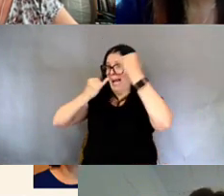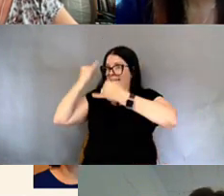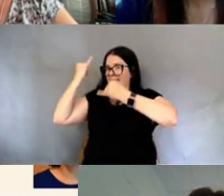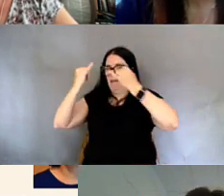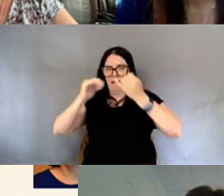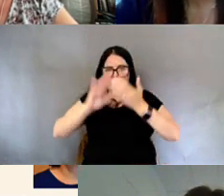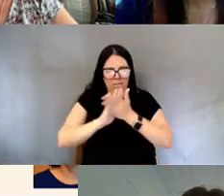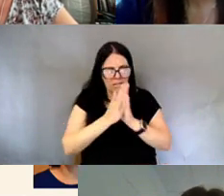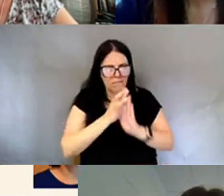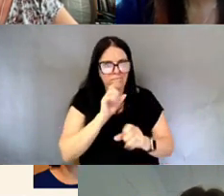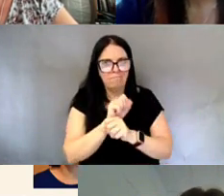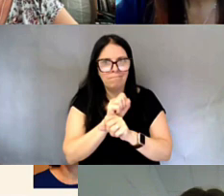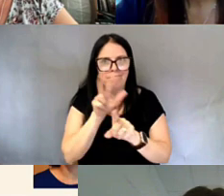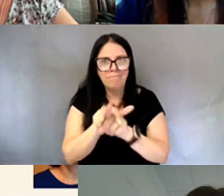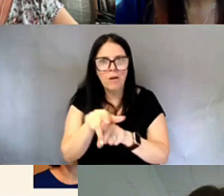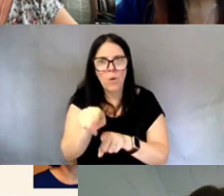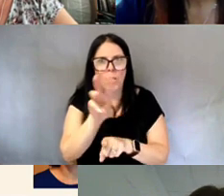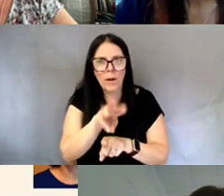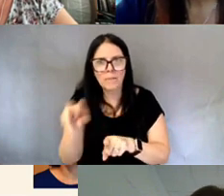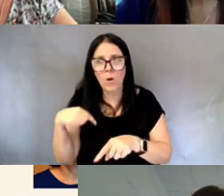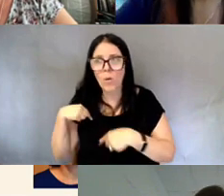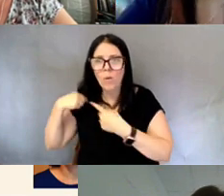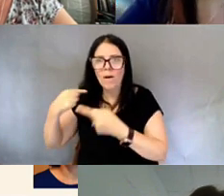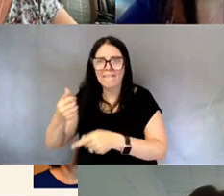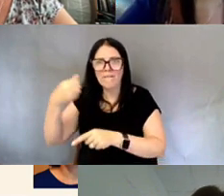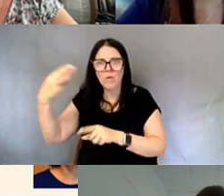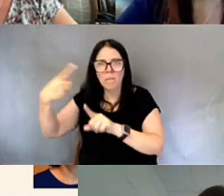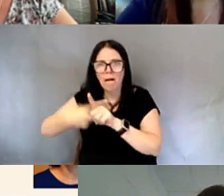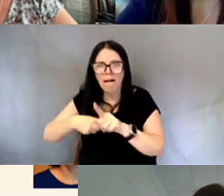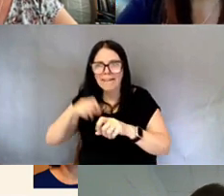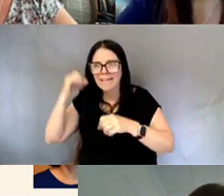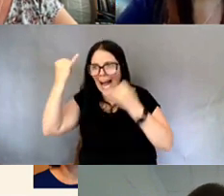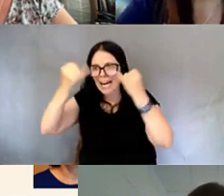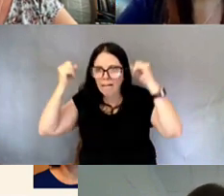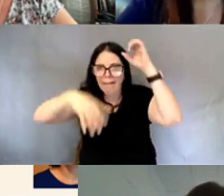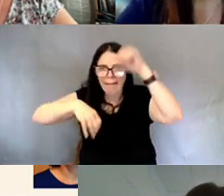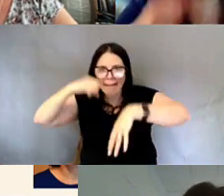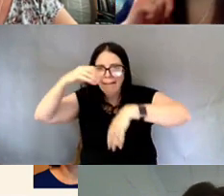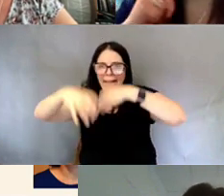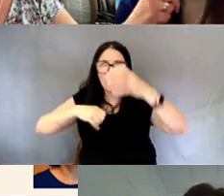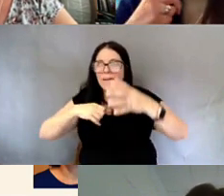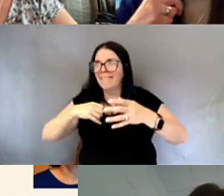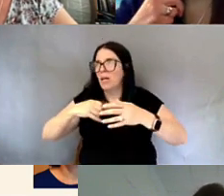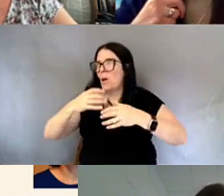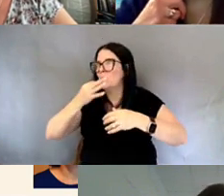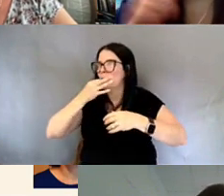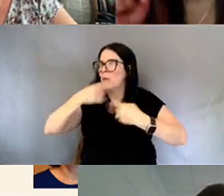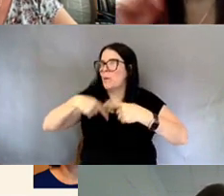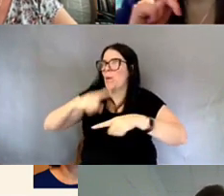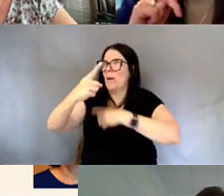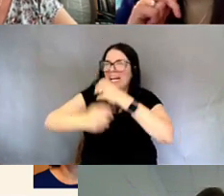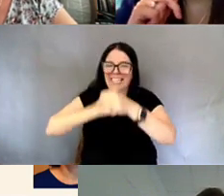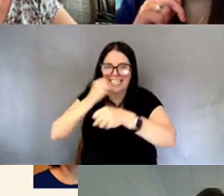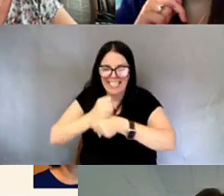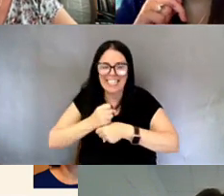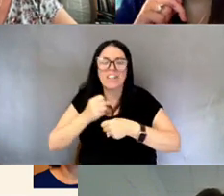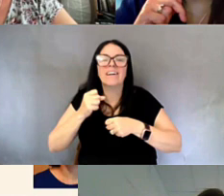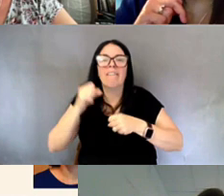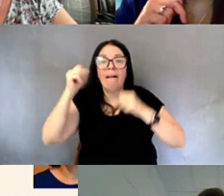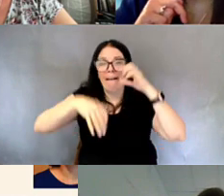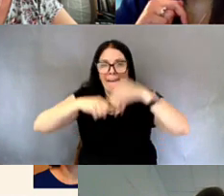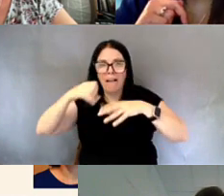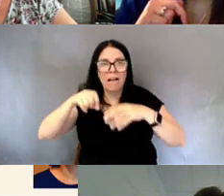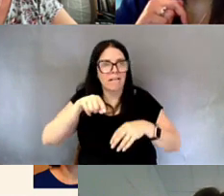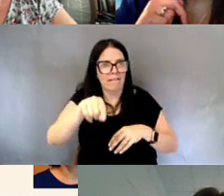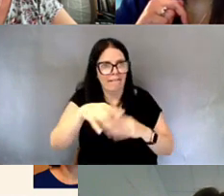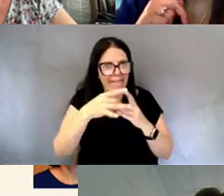we've been contributing like over the past few months. Well, I guess more than a few months at this point here, which is great. Because we get